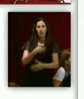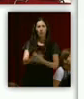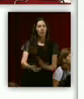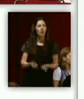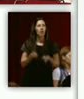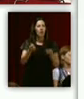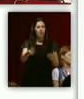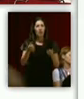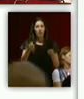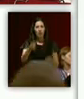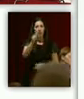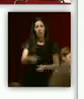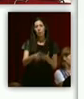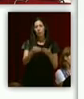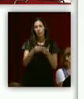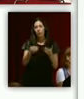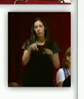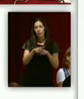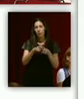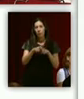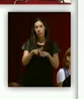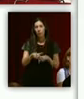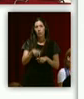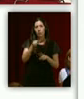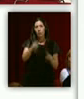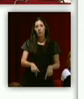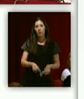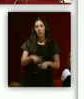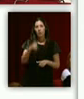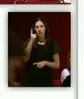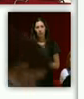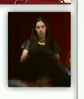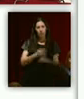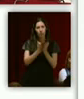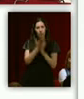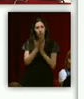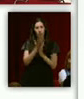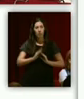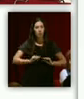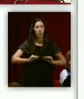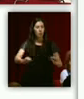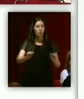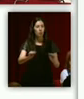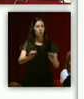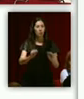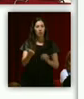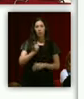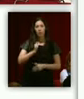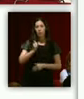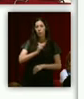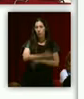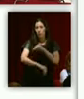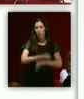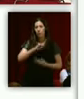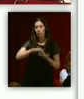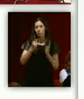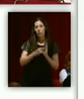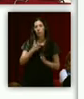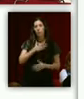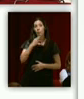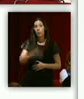final aim is to provide the users with all the necessary resources. We need to